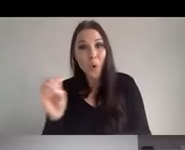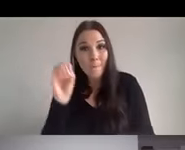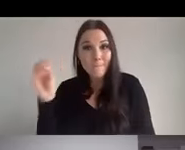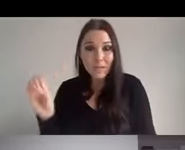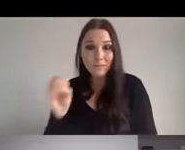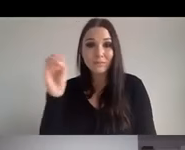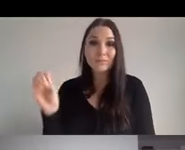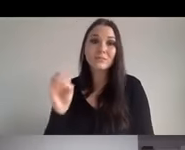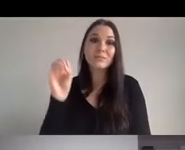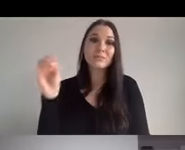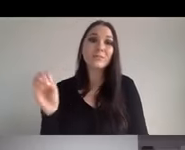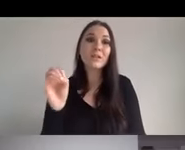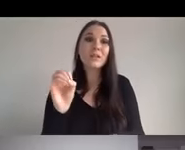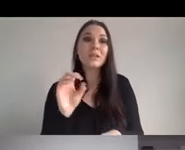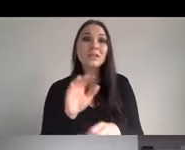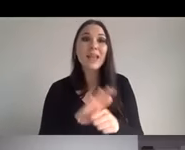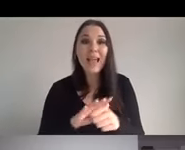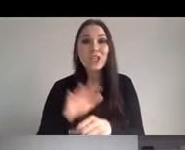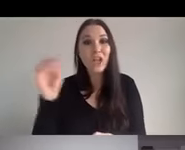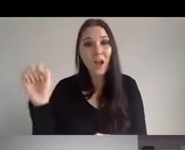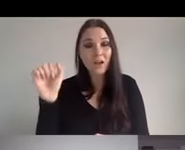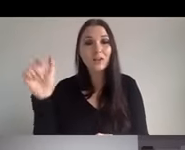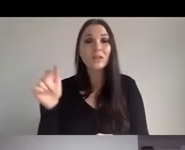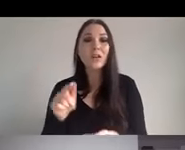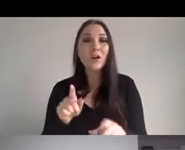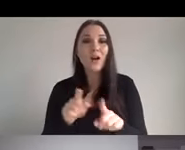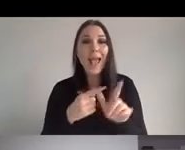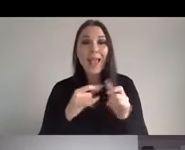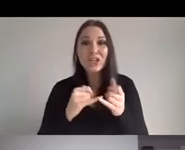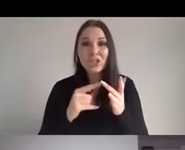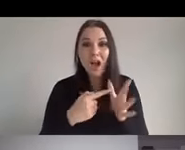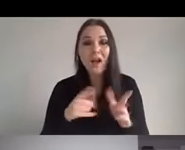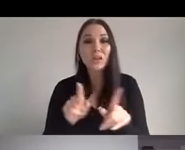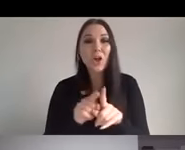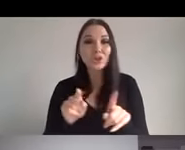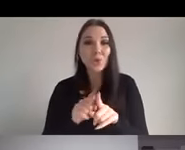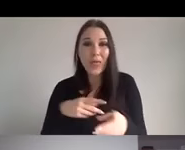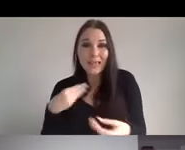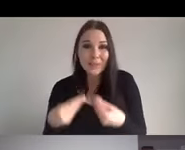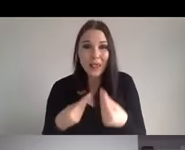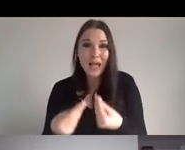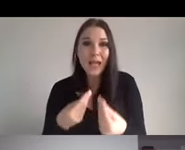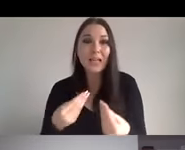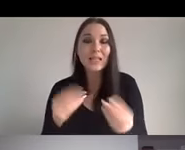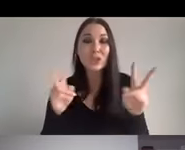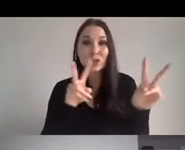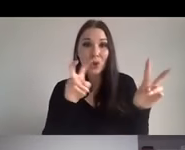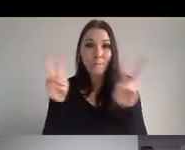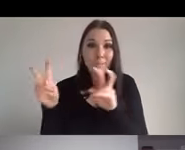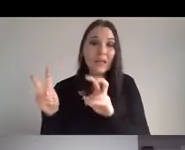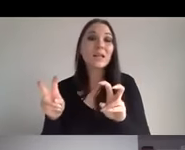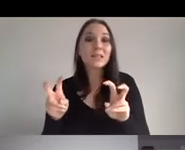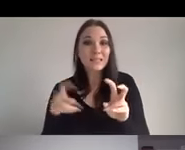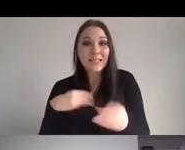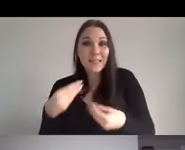And lately we found that we actually have to explain a lot more also about the product. So like, how are we going to use this technology to actually make